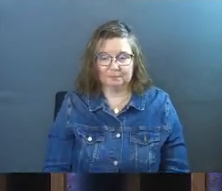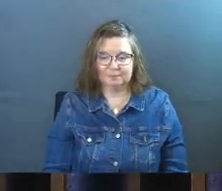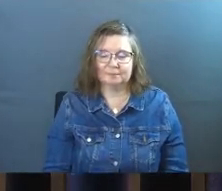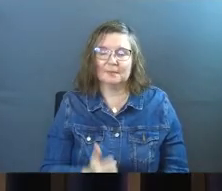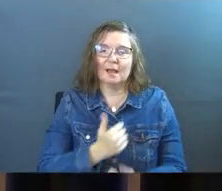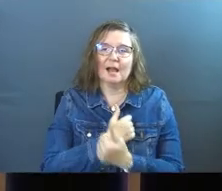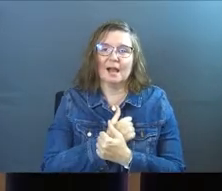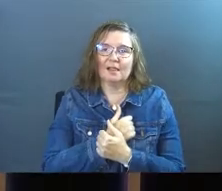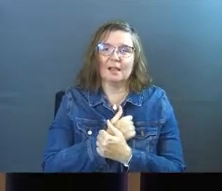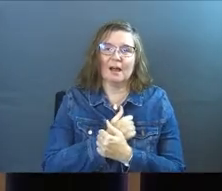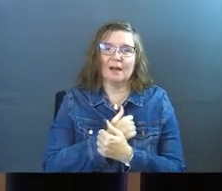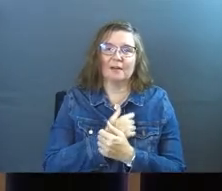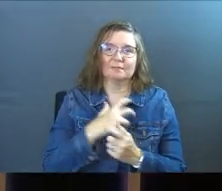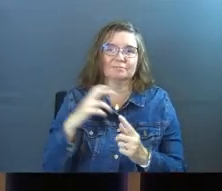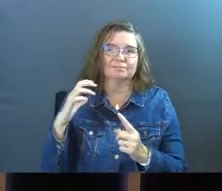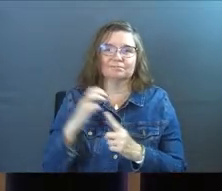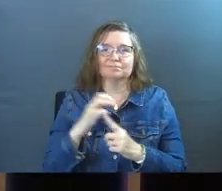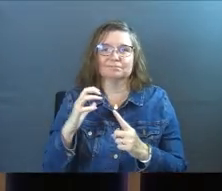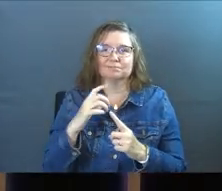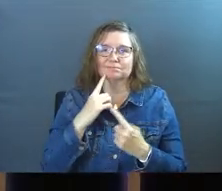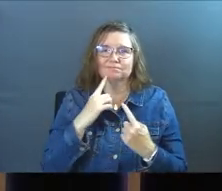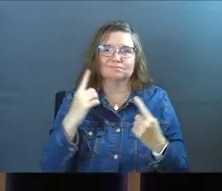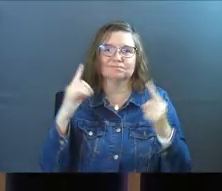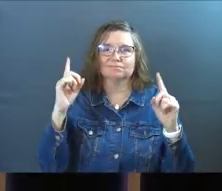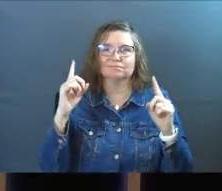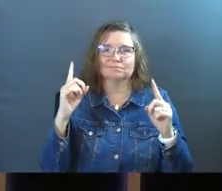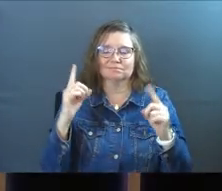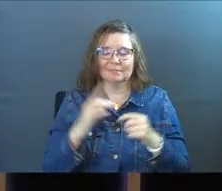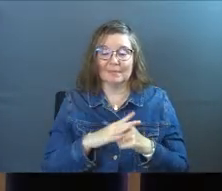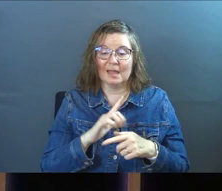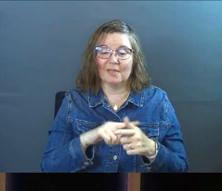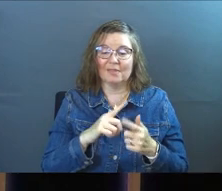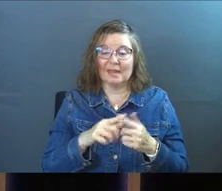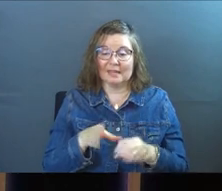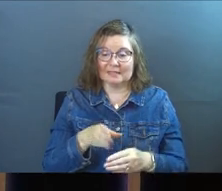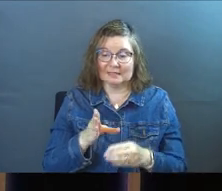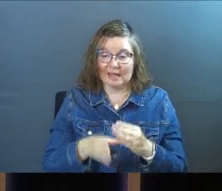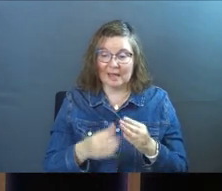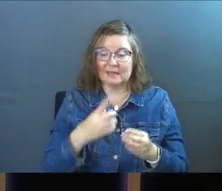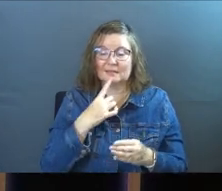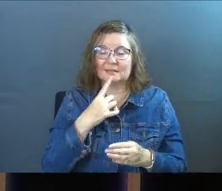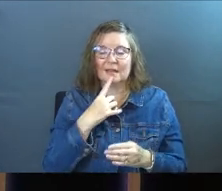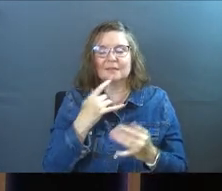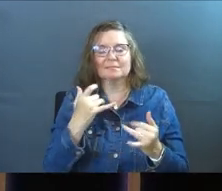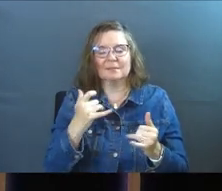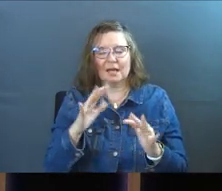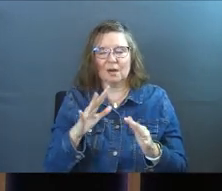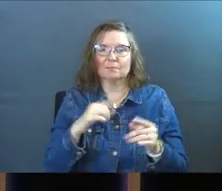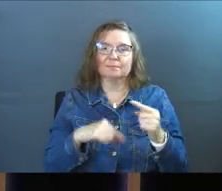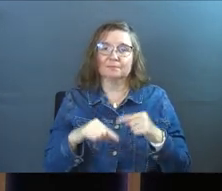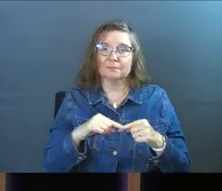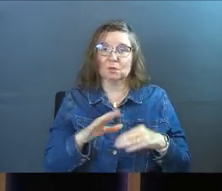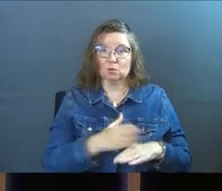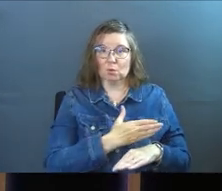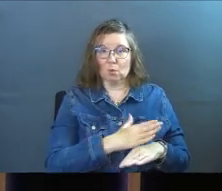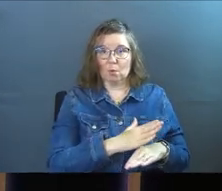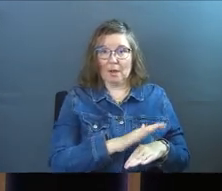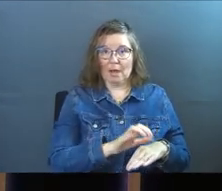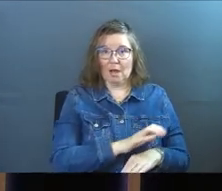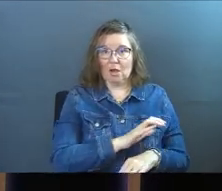I love the triumph that is in his voice there. And then he gets to the end of it and says, now this goes to the choir